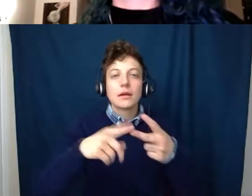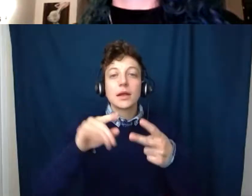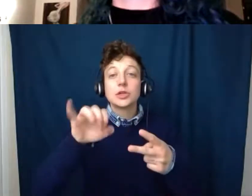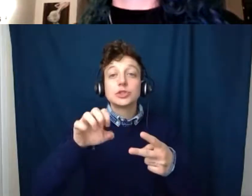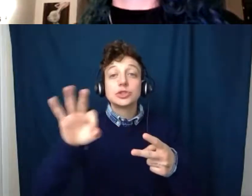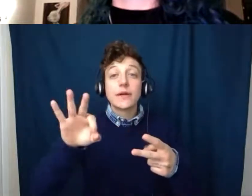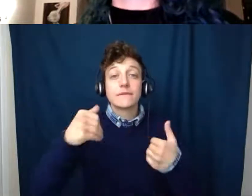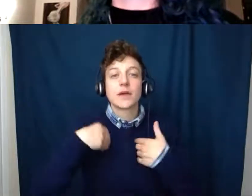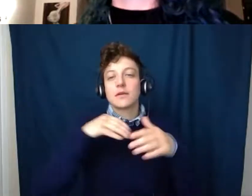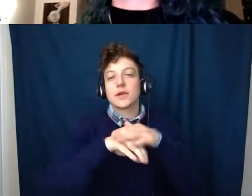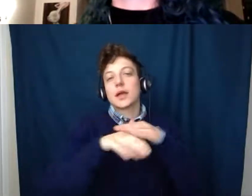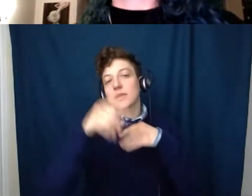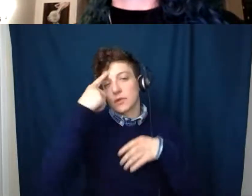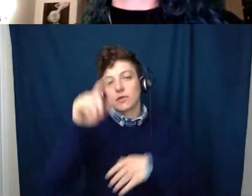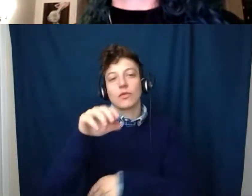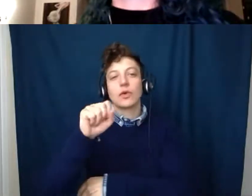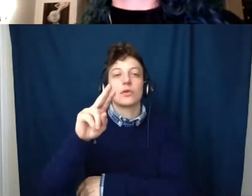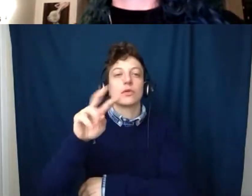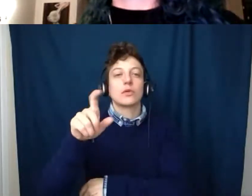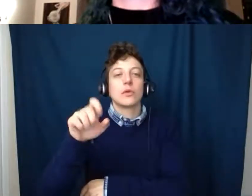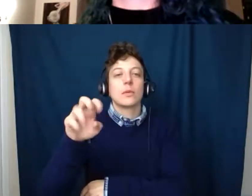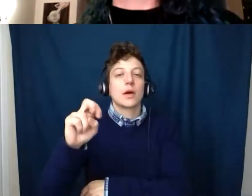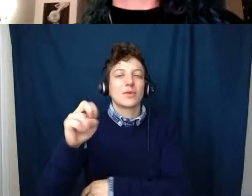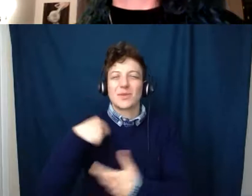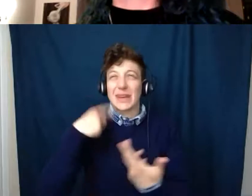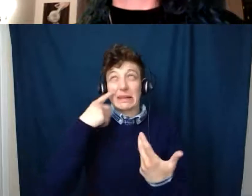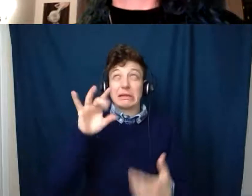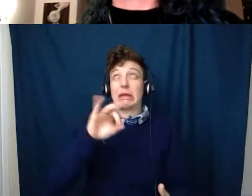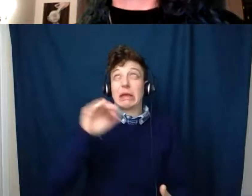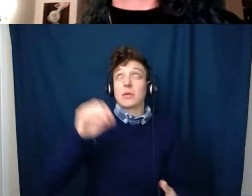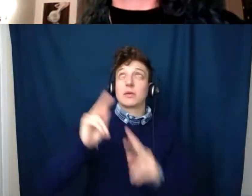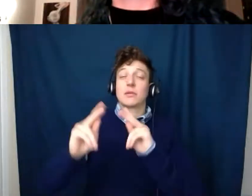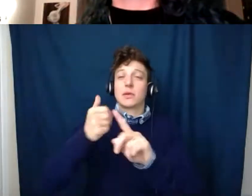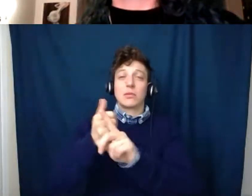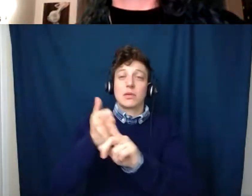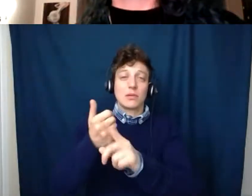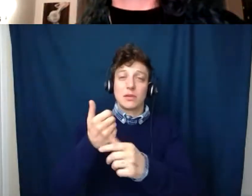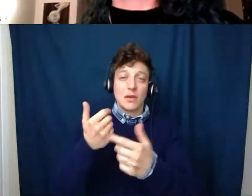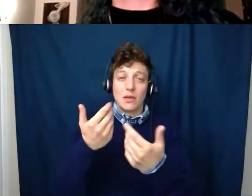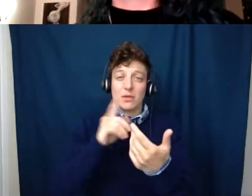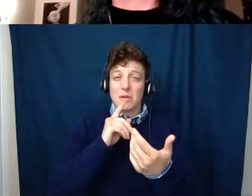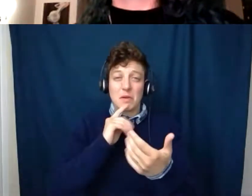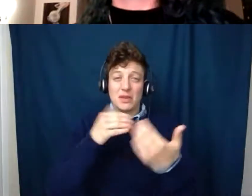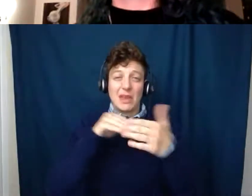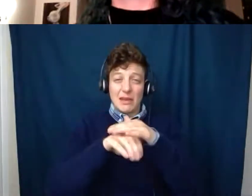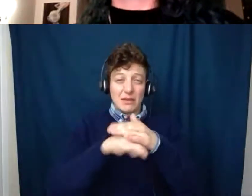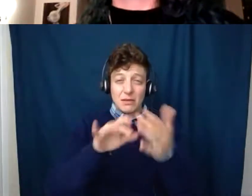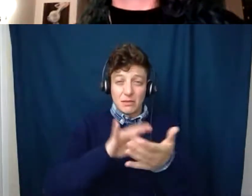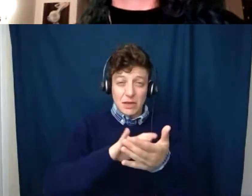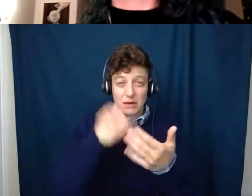Suboxone, but I think the number is something like only 8% of people with opioid use disorders access medication. So we really know